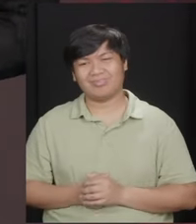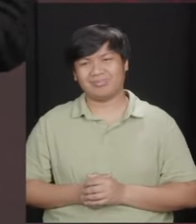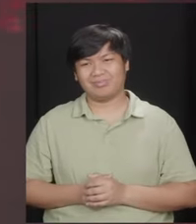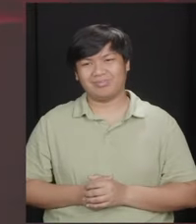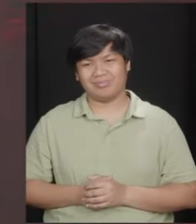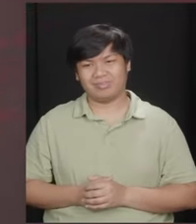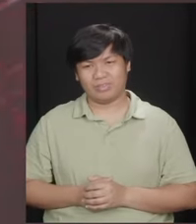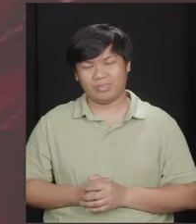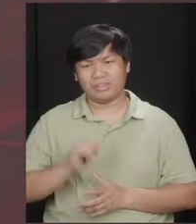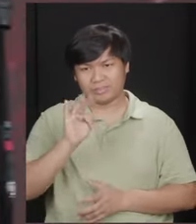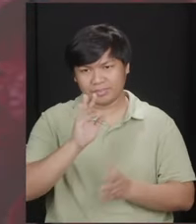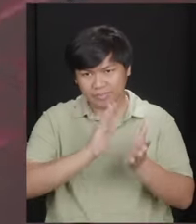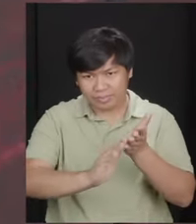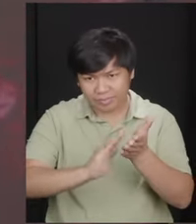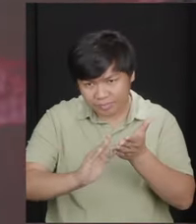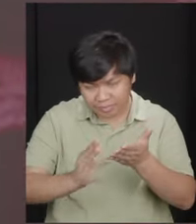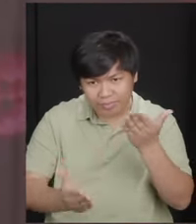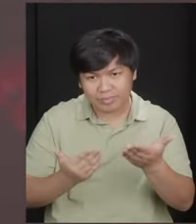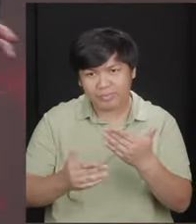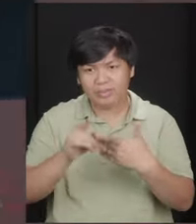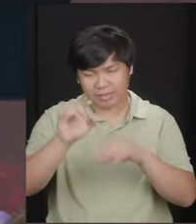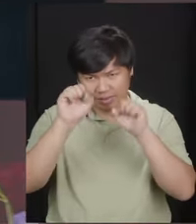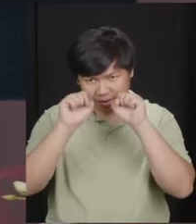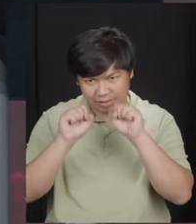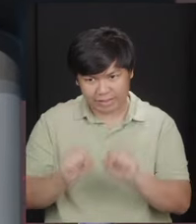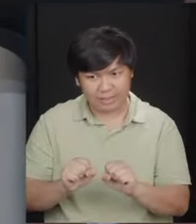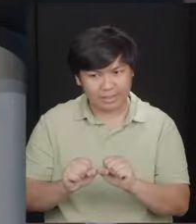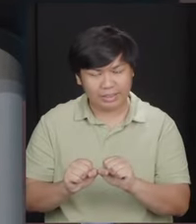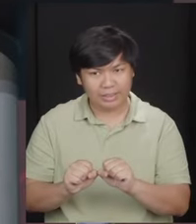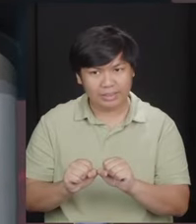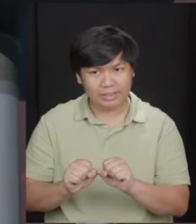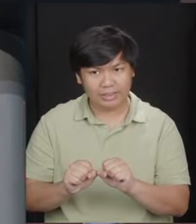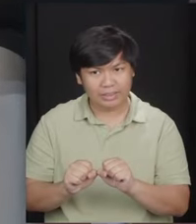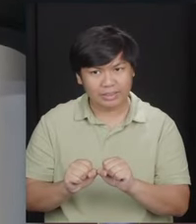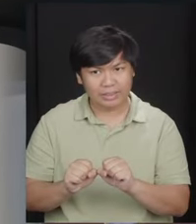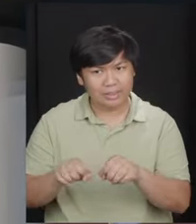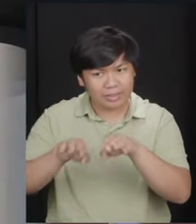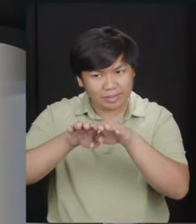So if you forgive, maybe you can lower your dose of